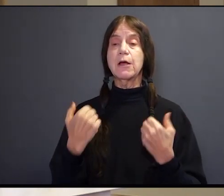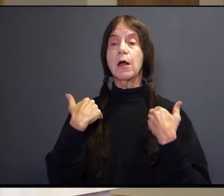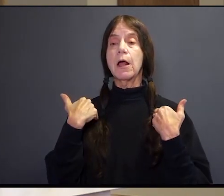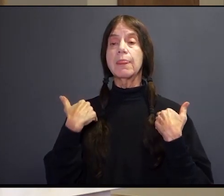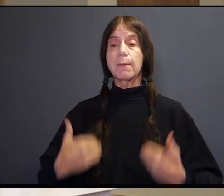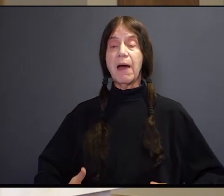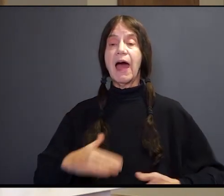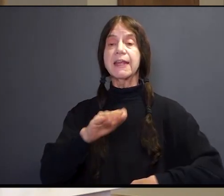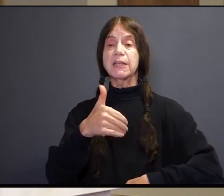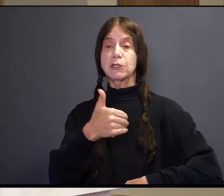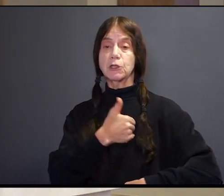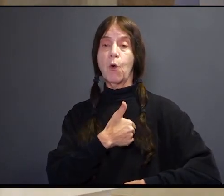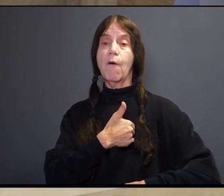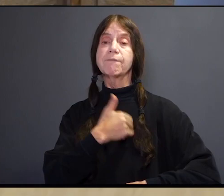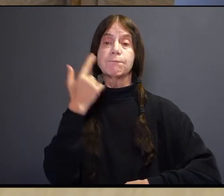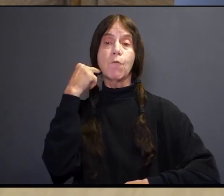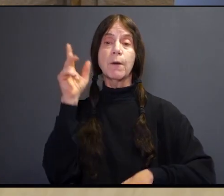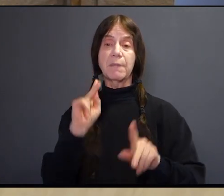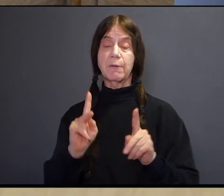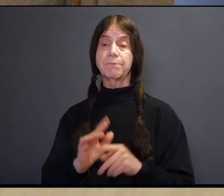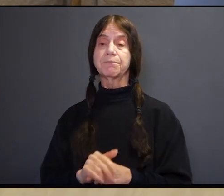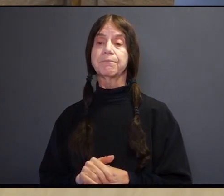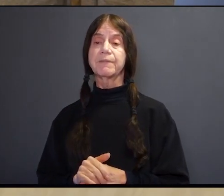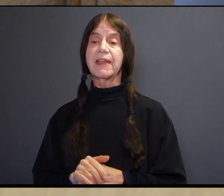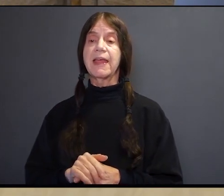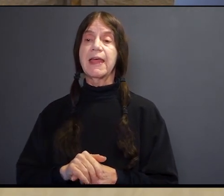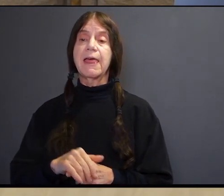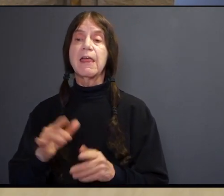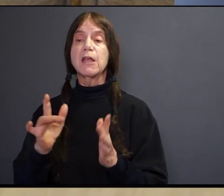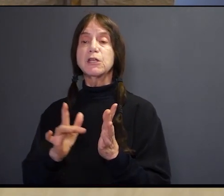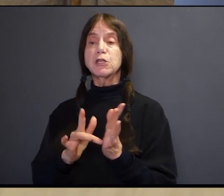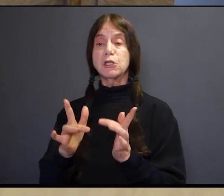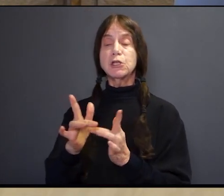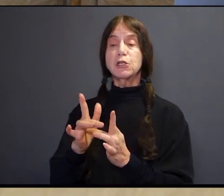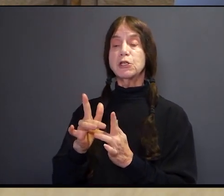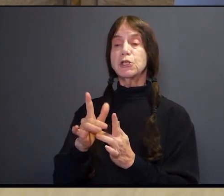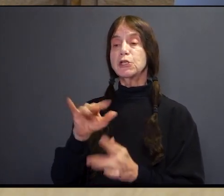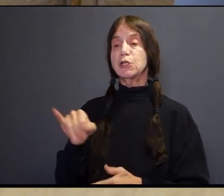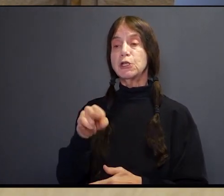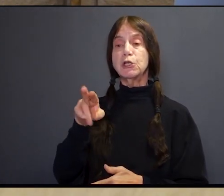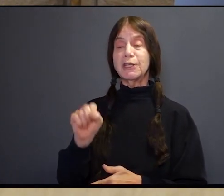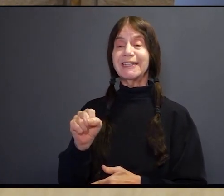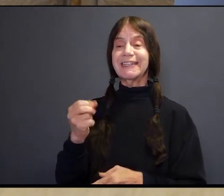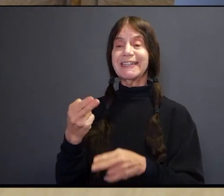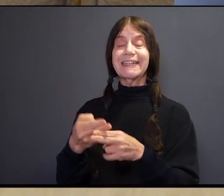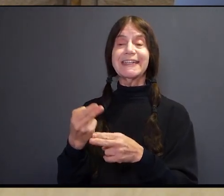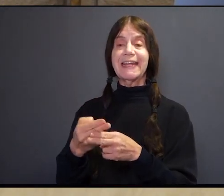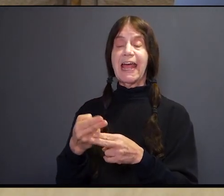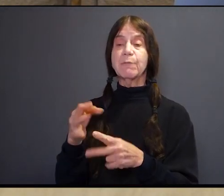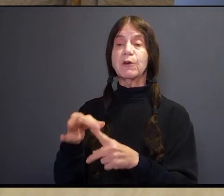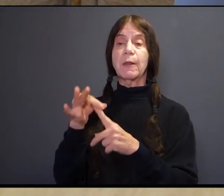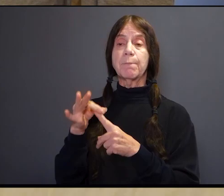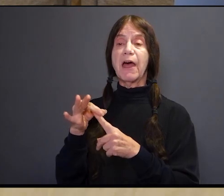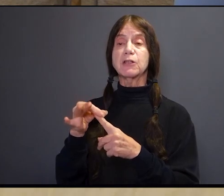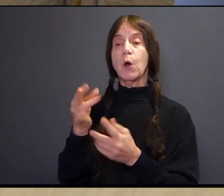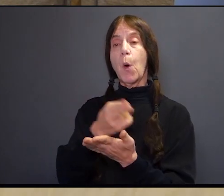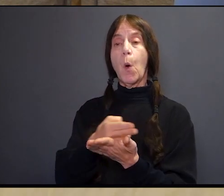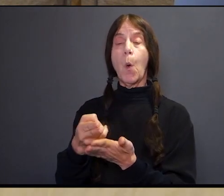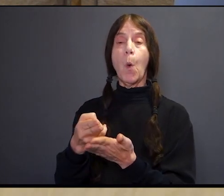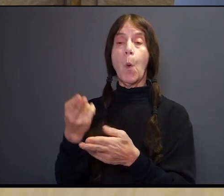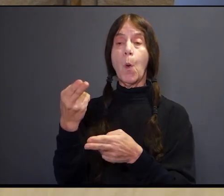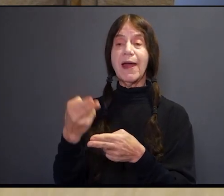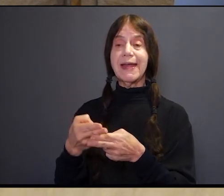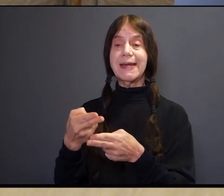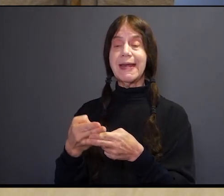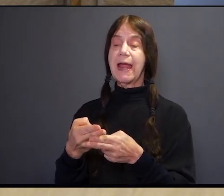and souls of men." This name of Jesus is for us a special holy name.